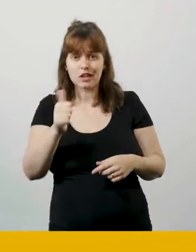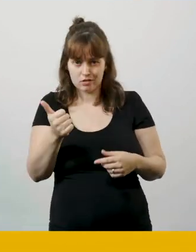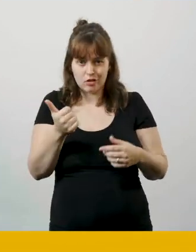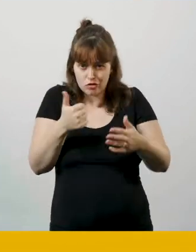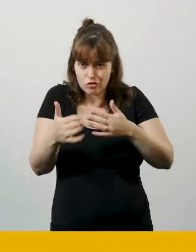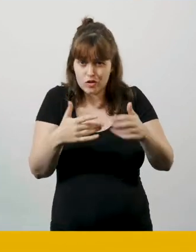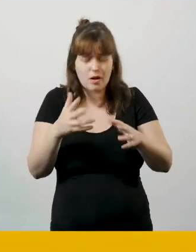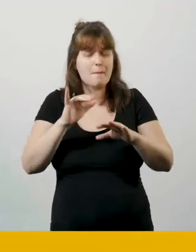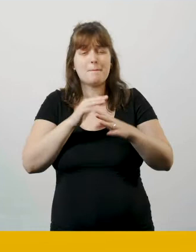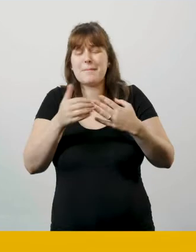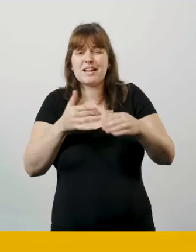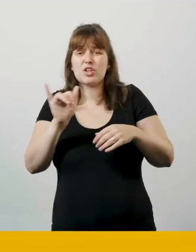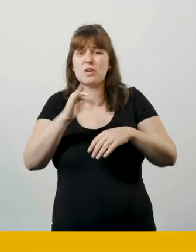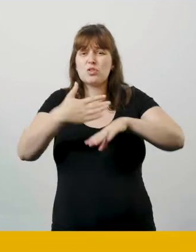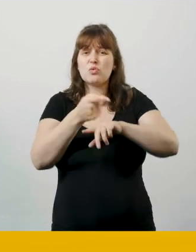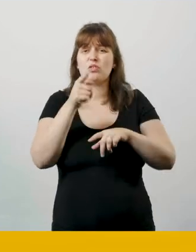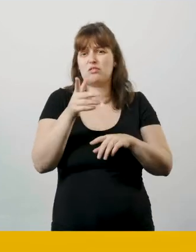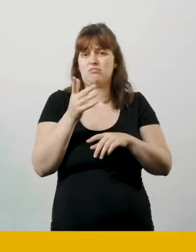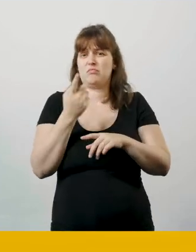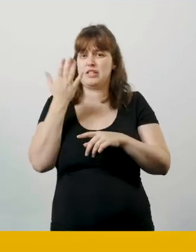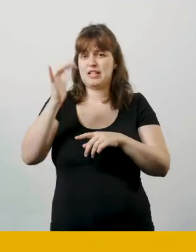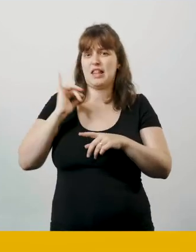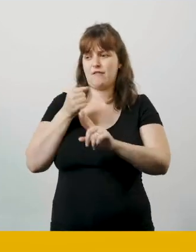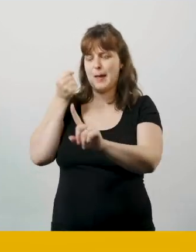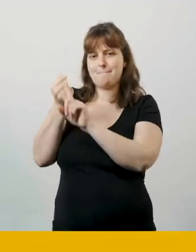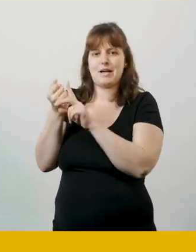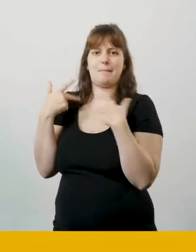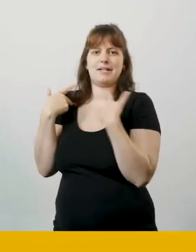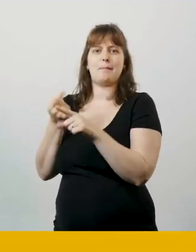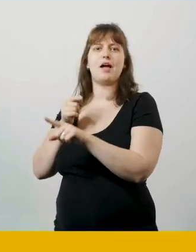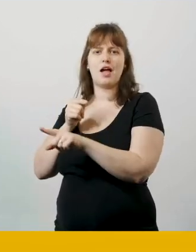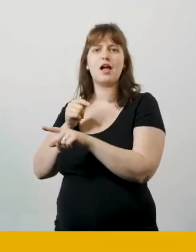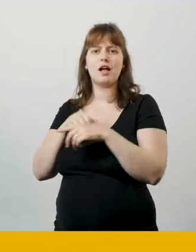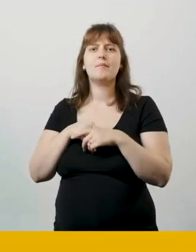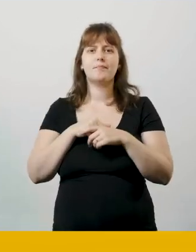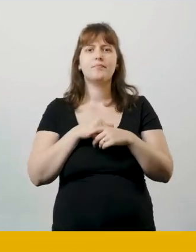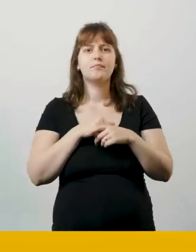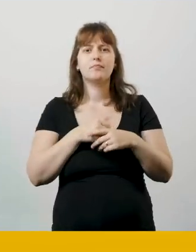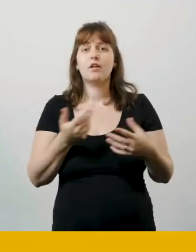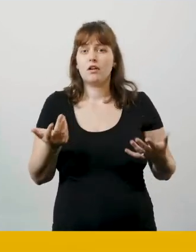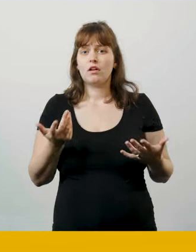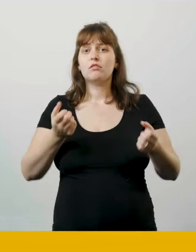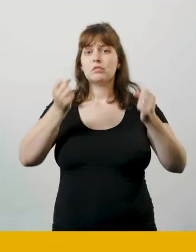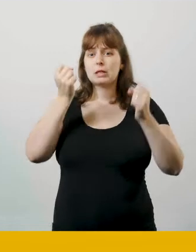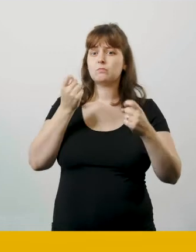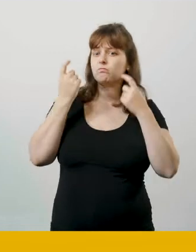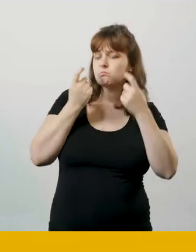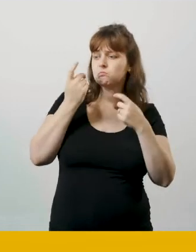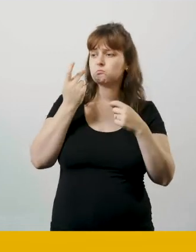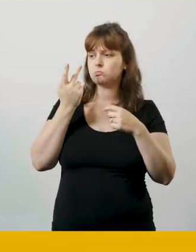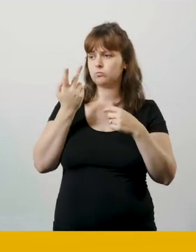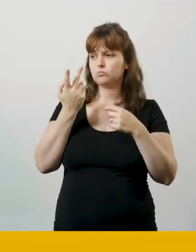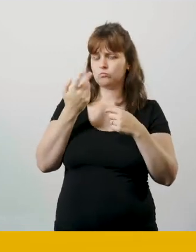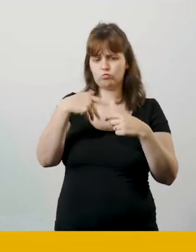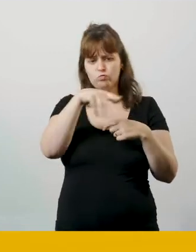have an impact on society. So we can ask design